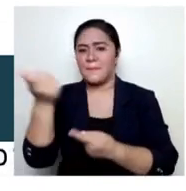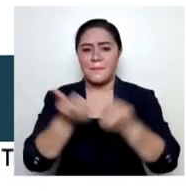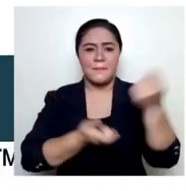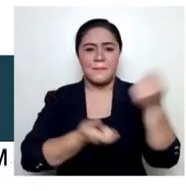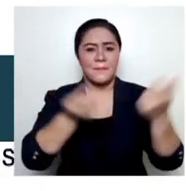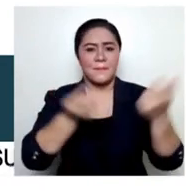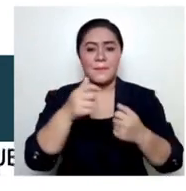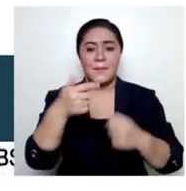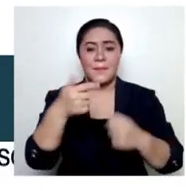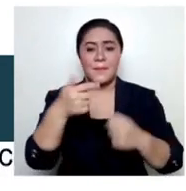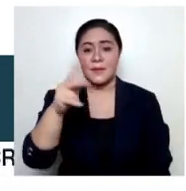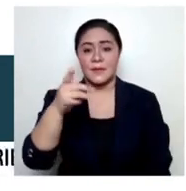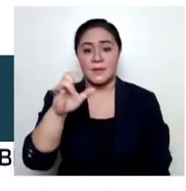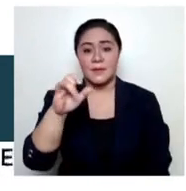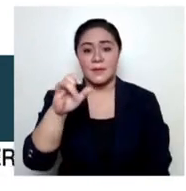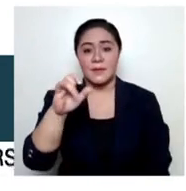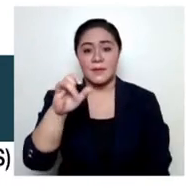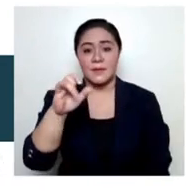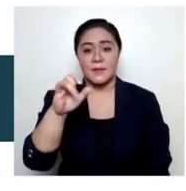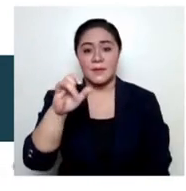the problem really is now